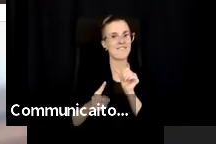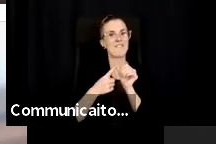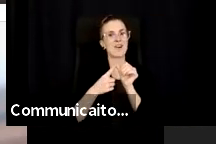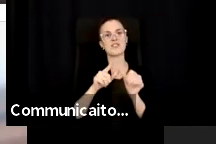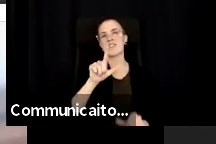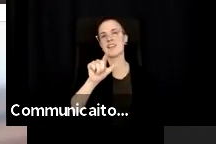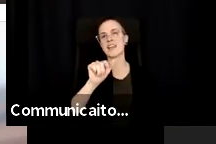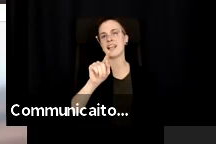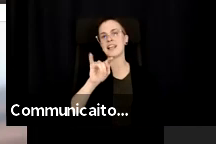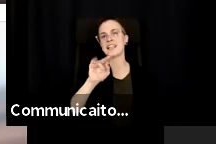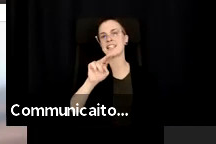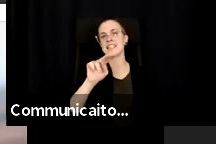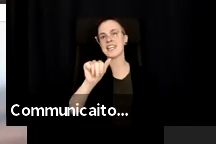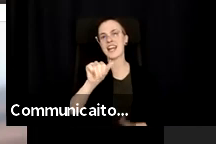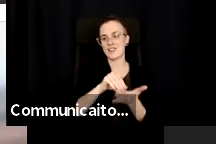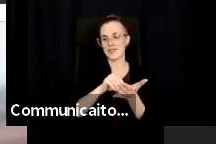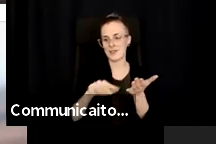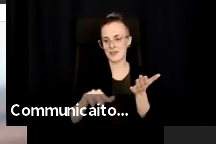Latina student